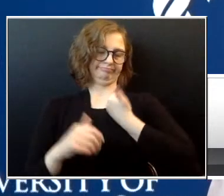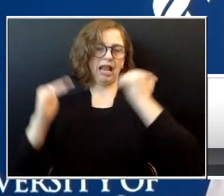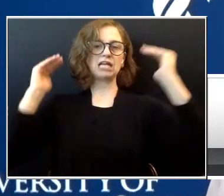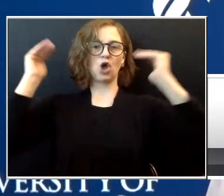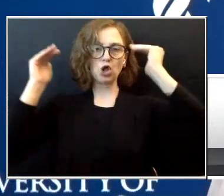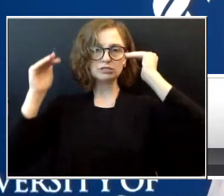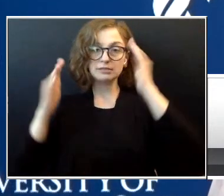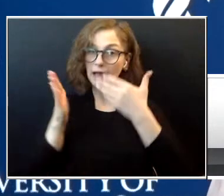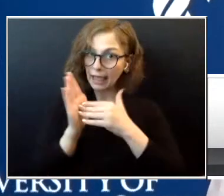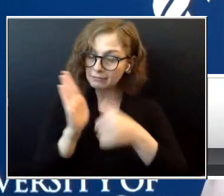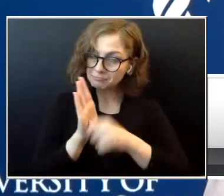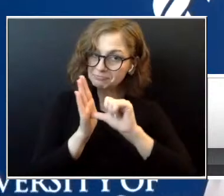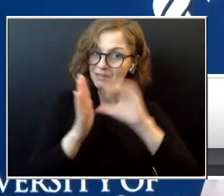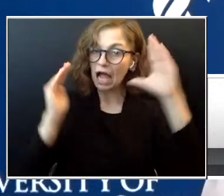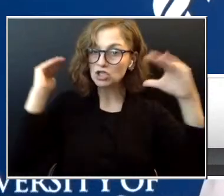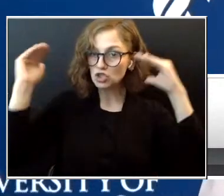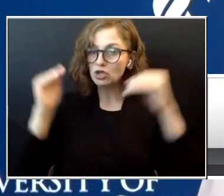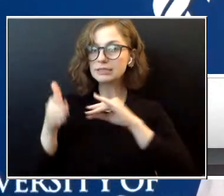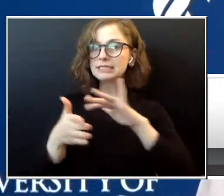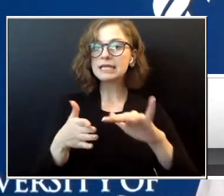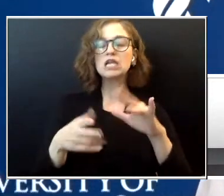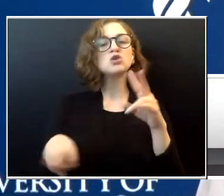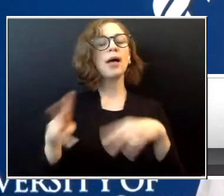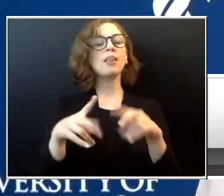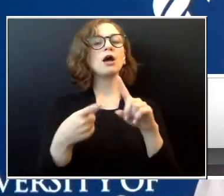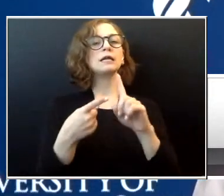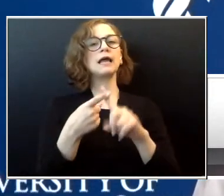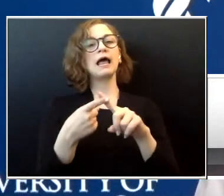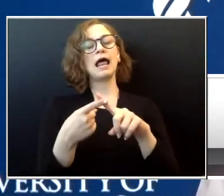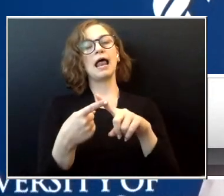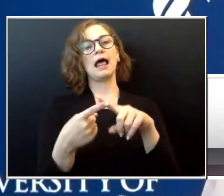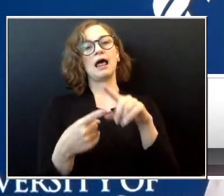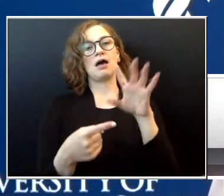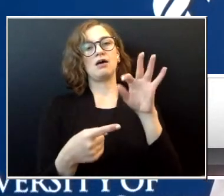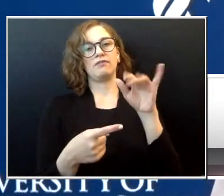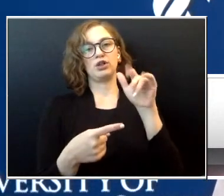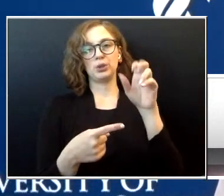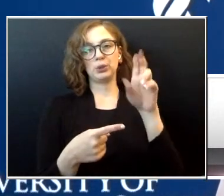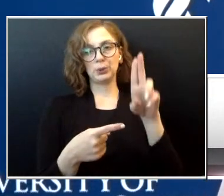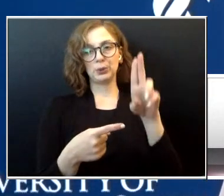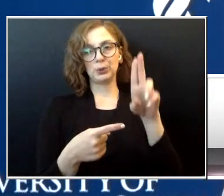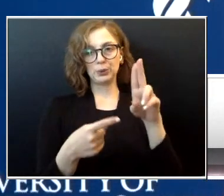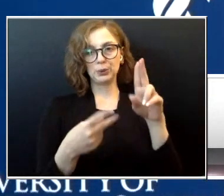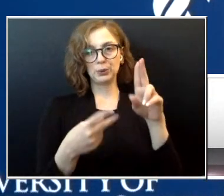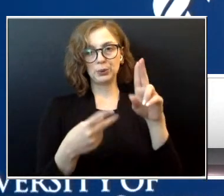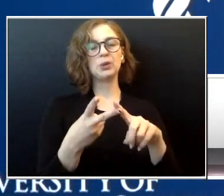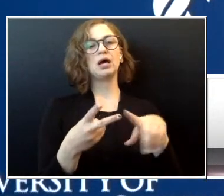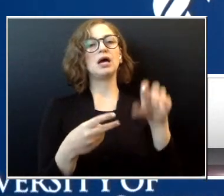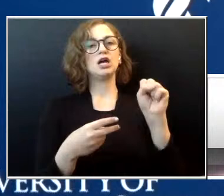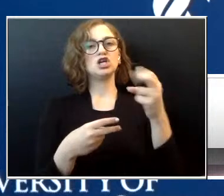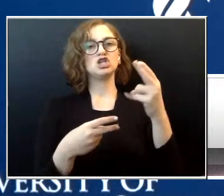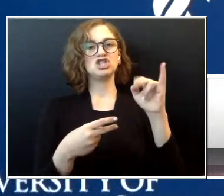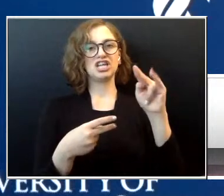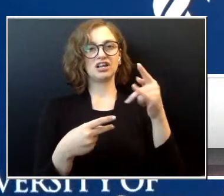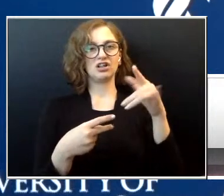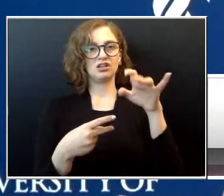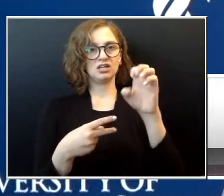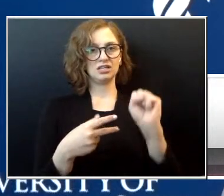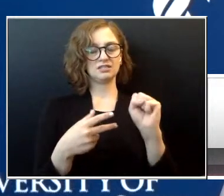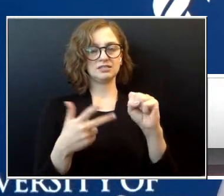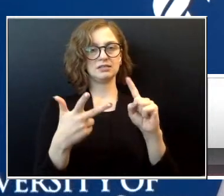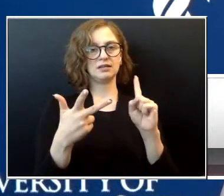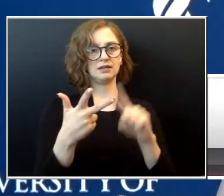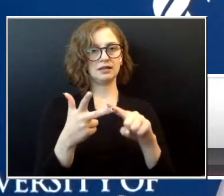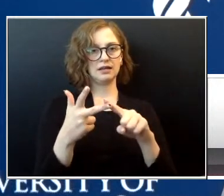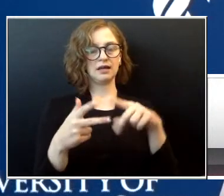looked at influenza, herpes zoster, or what is shingles. It looked at the pneumococcal vaccine, which we refer to as the pneumonia